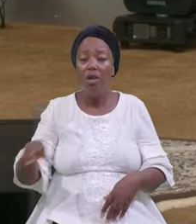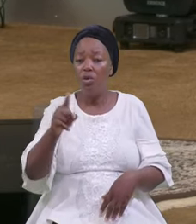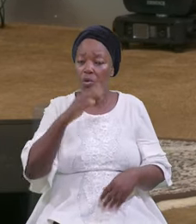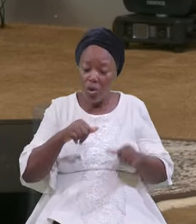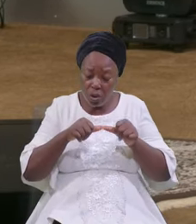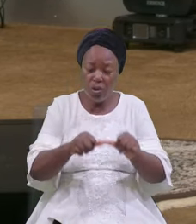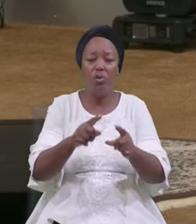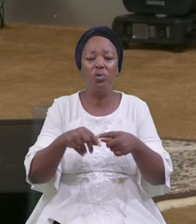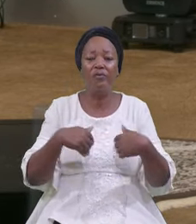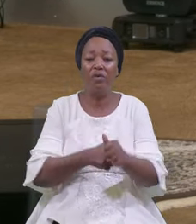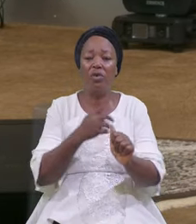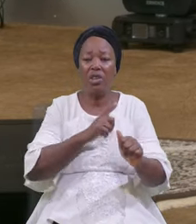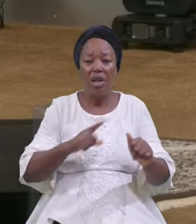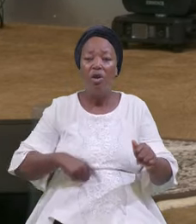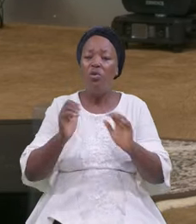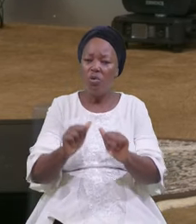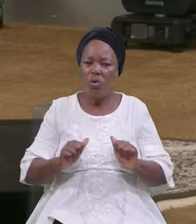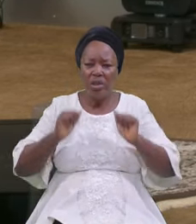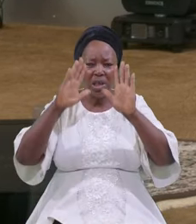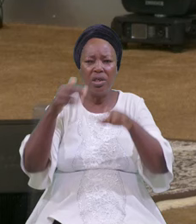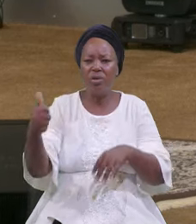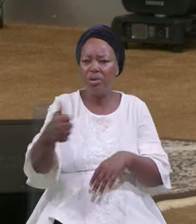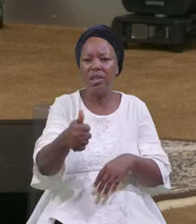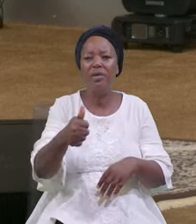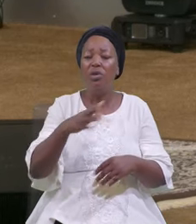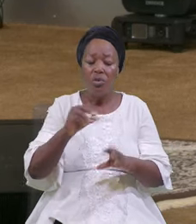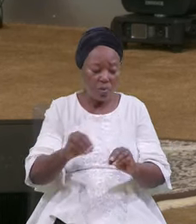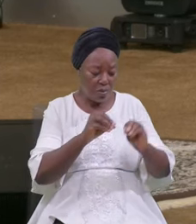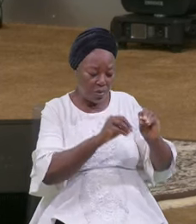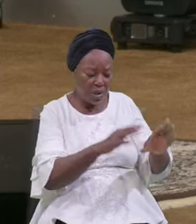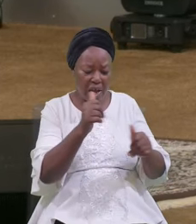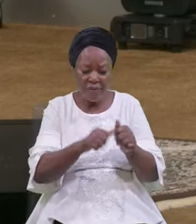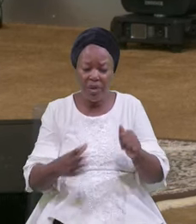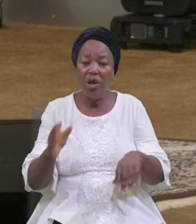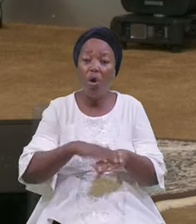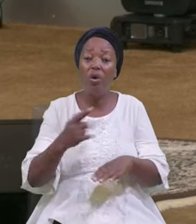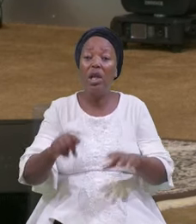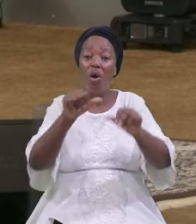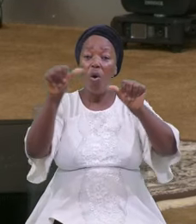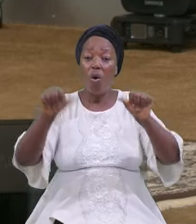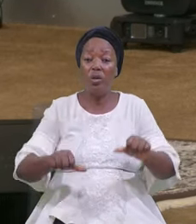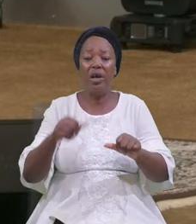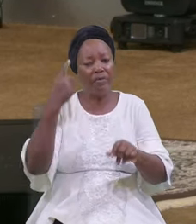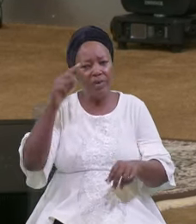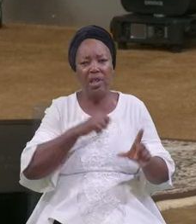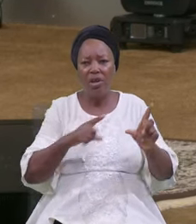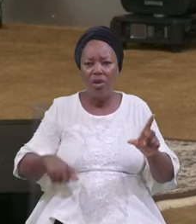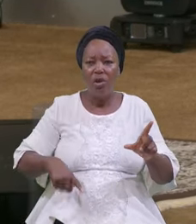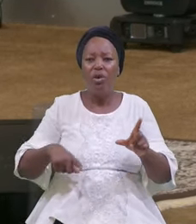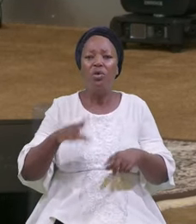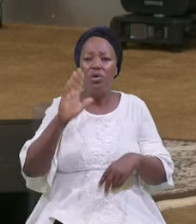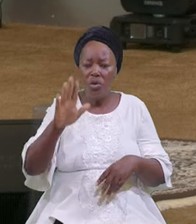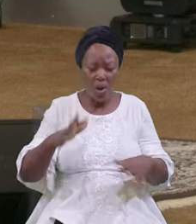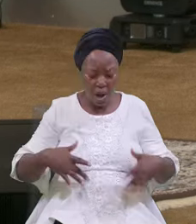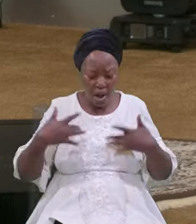on following the Lord. You consecrate yourself, you lay everything on the altar for the Lord. Your life,